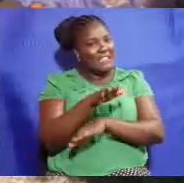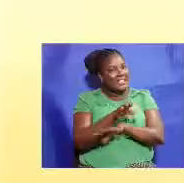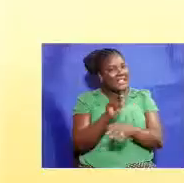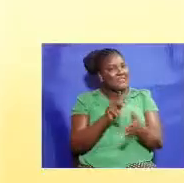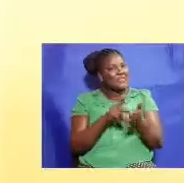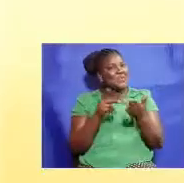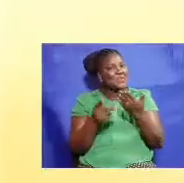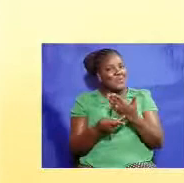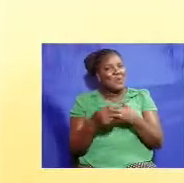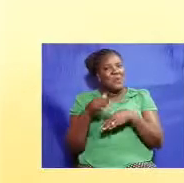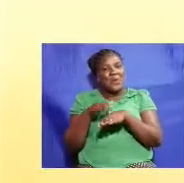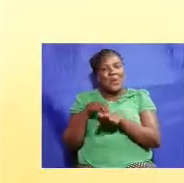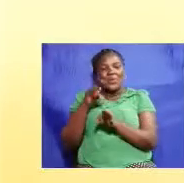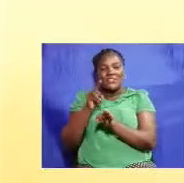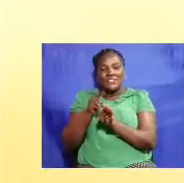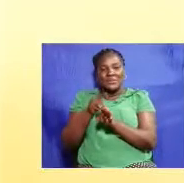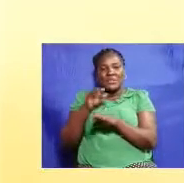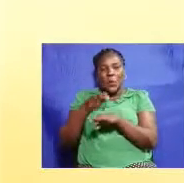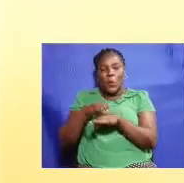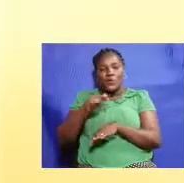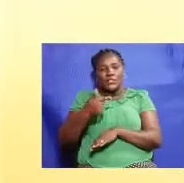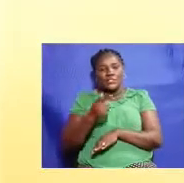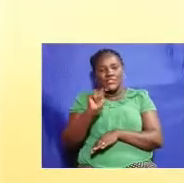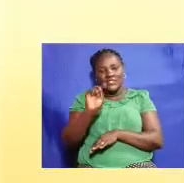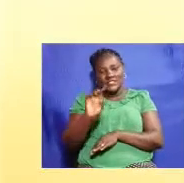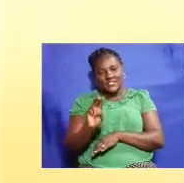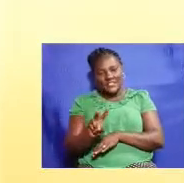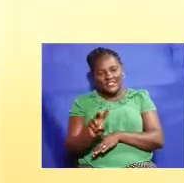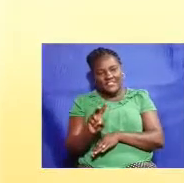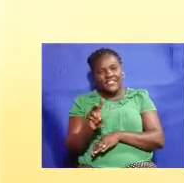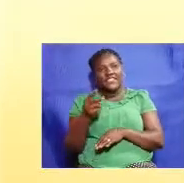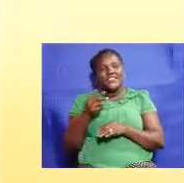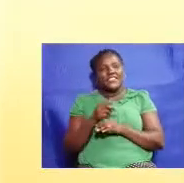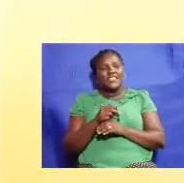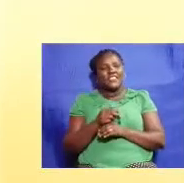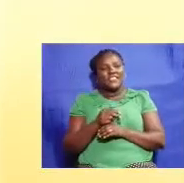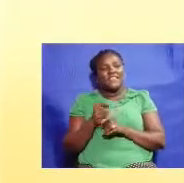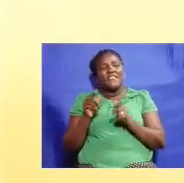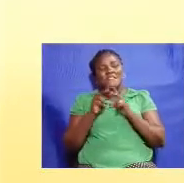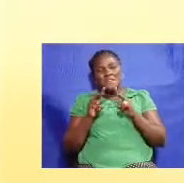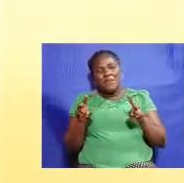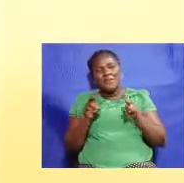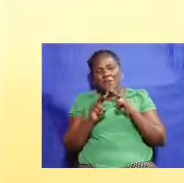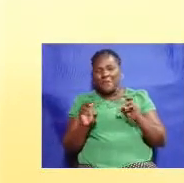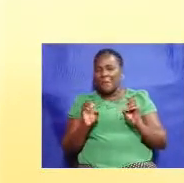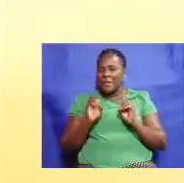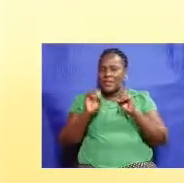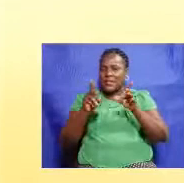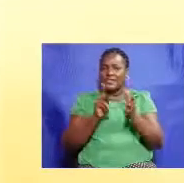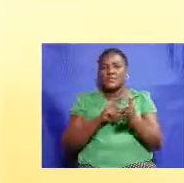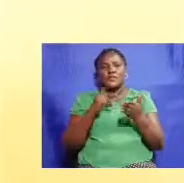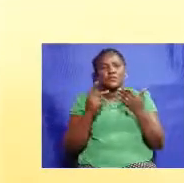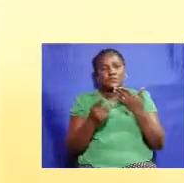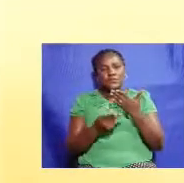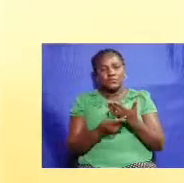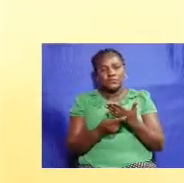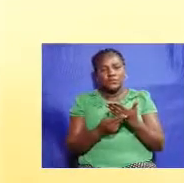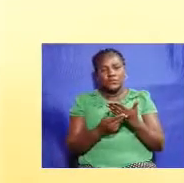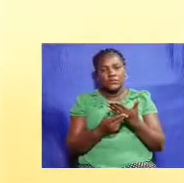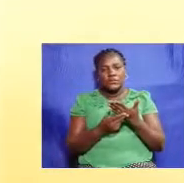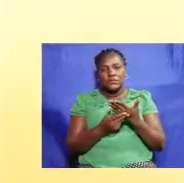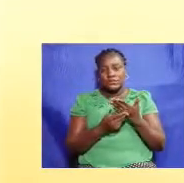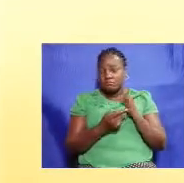on disability on GTV, and it's a very educative program.